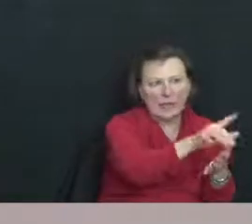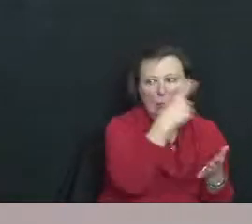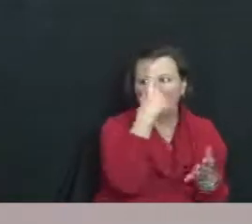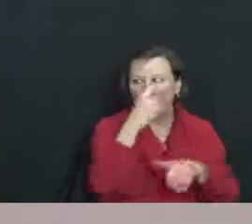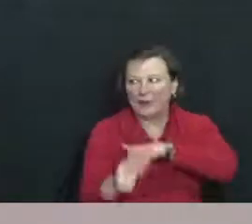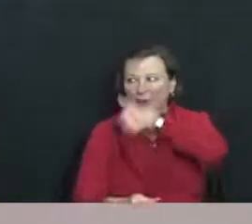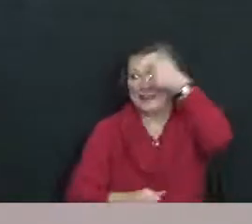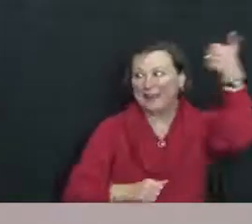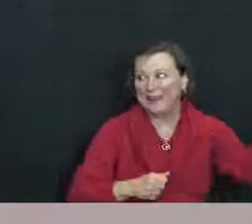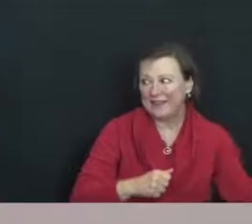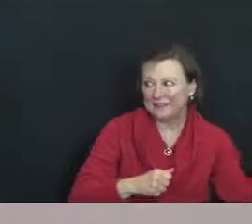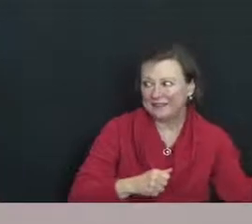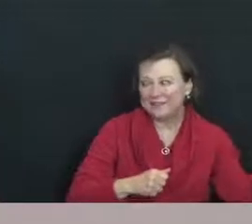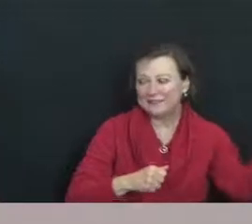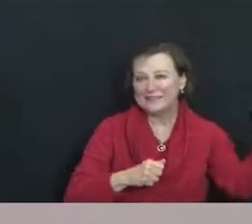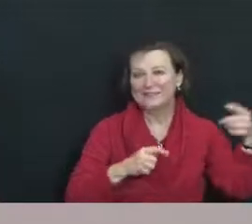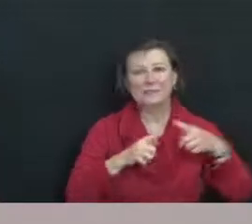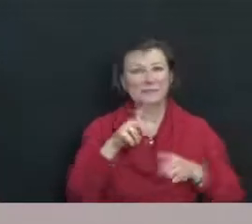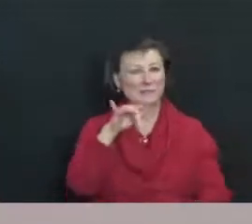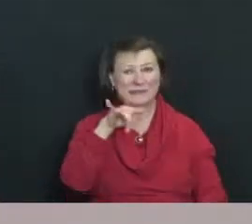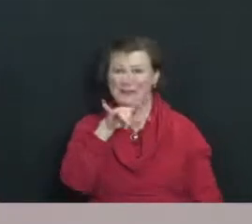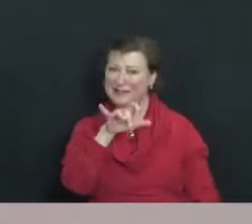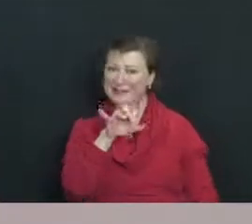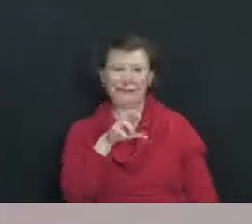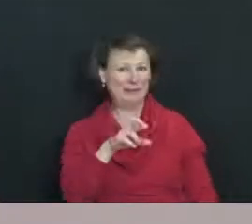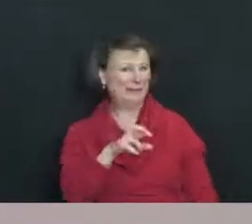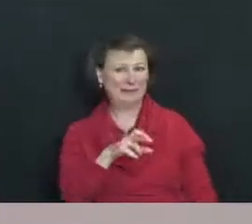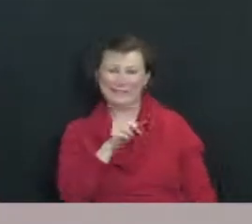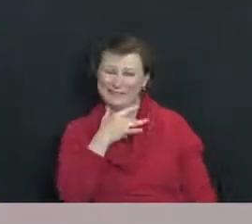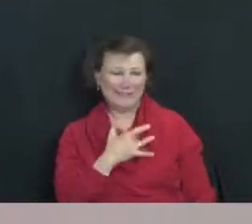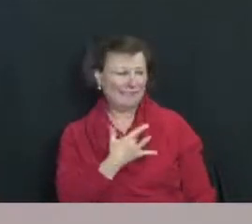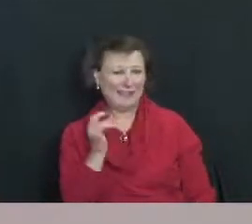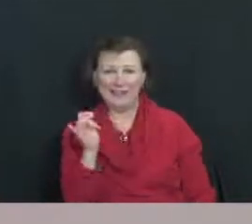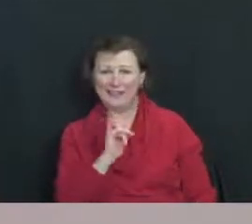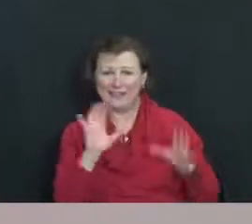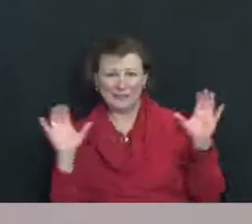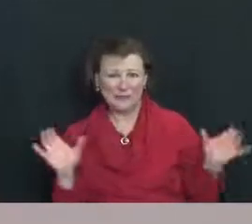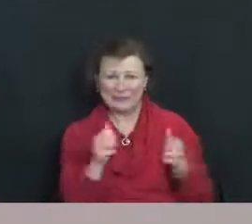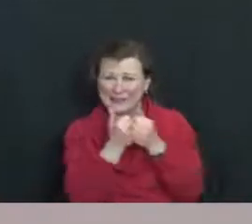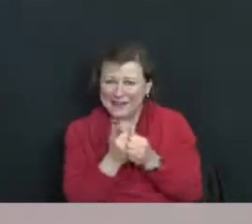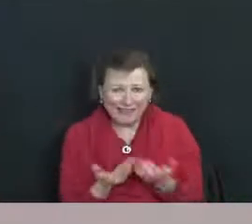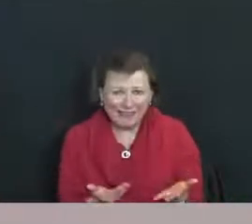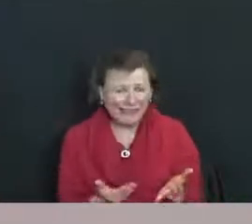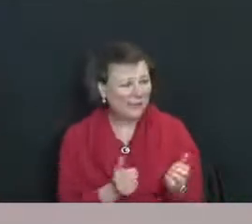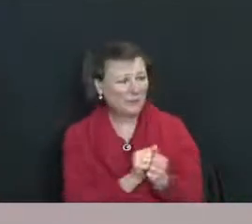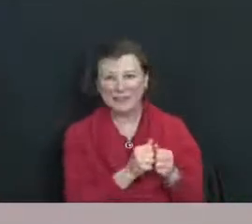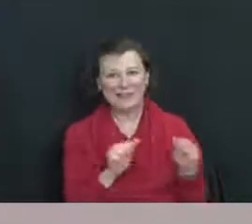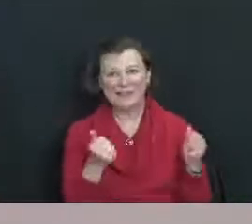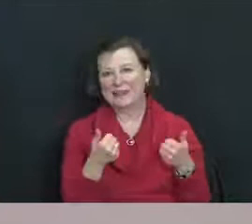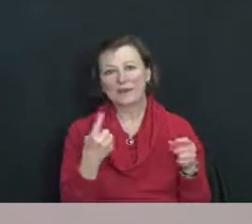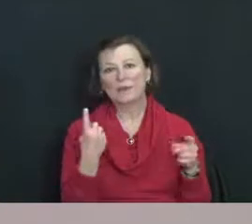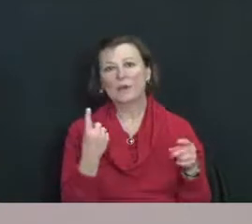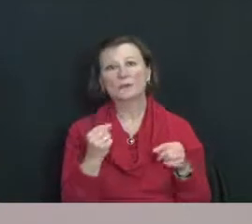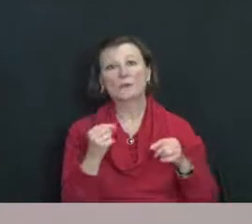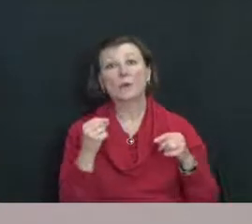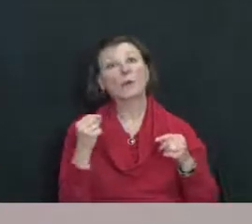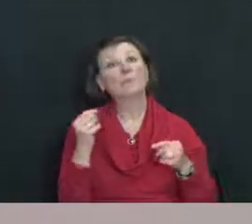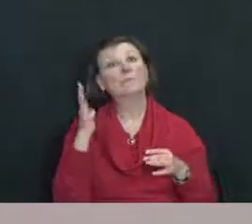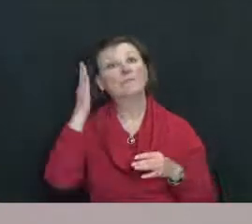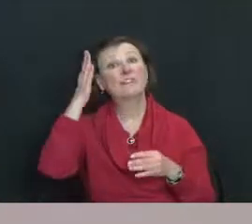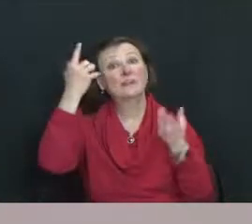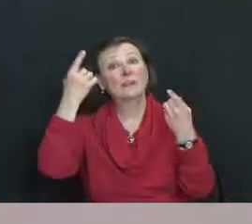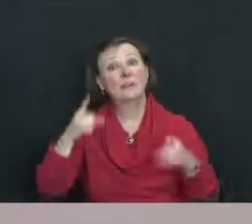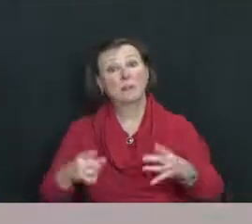else's. But Taylor didn't feel like doing anything with anybody, so eventually they all